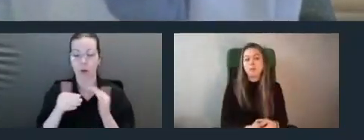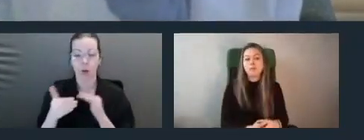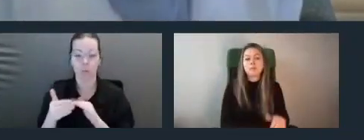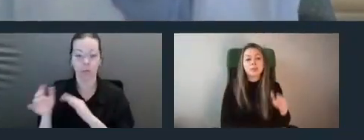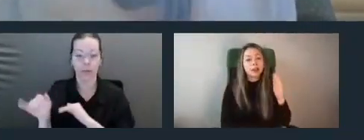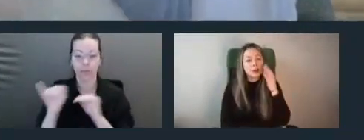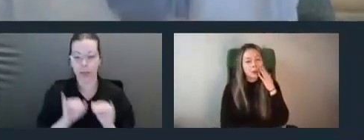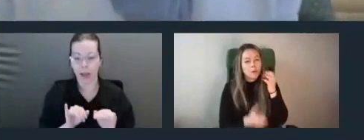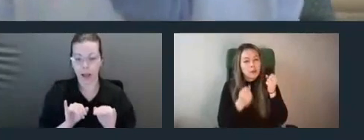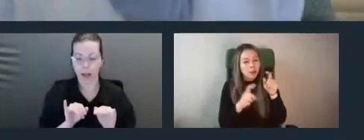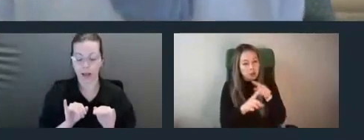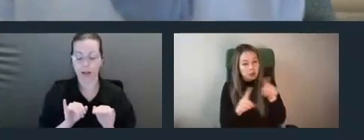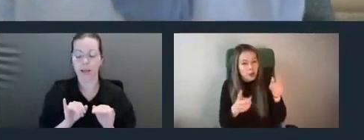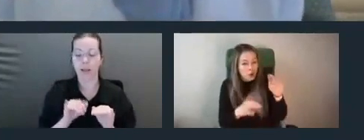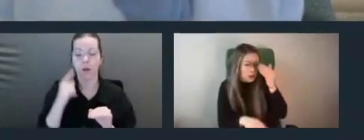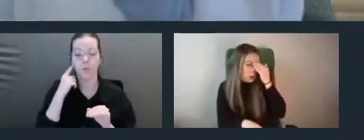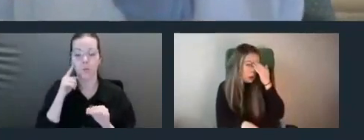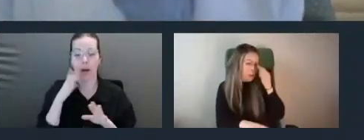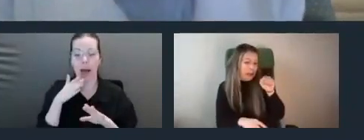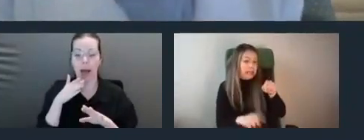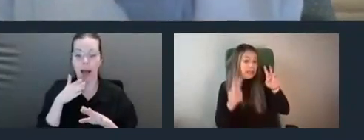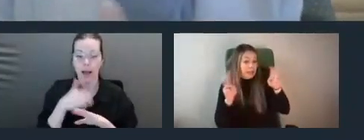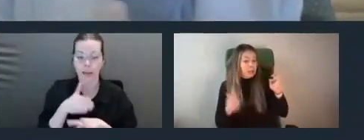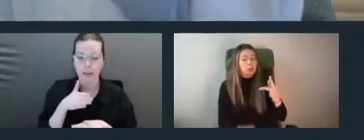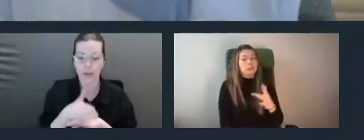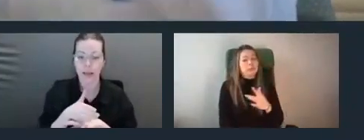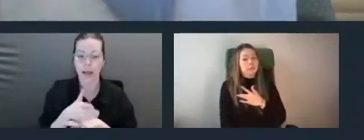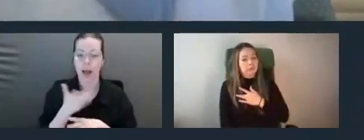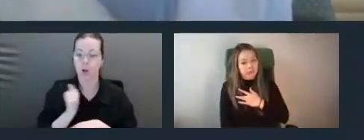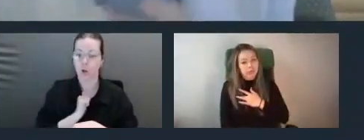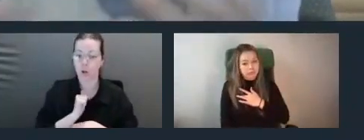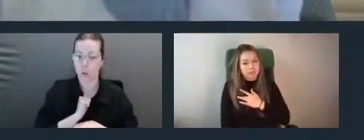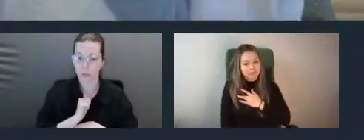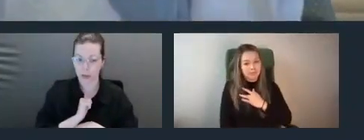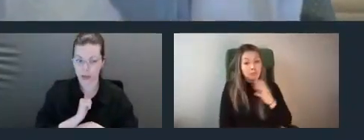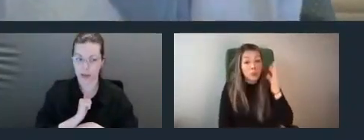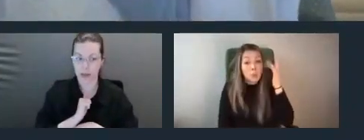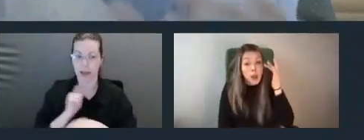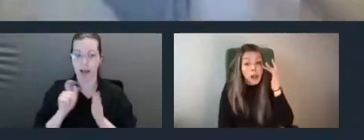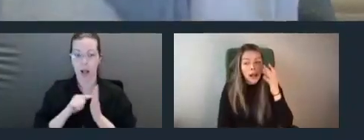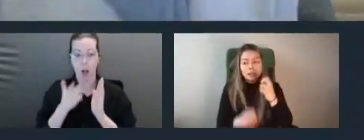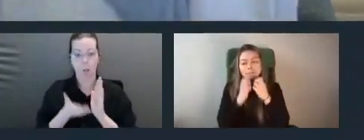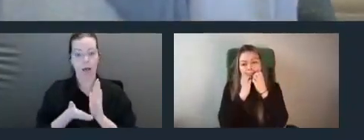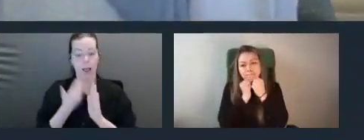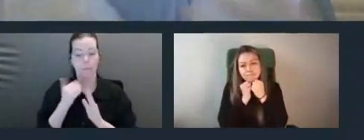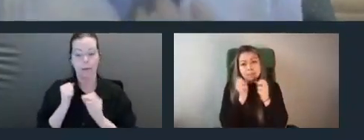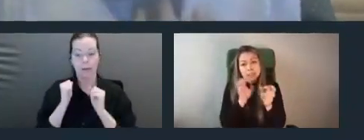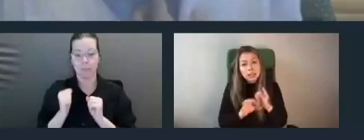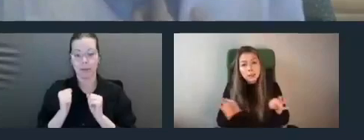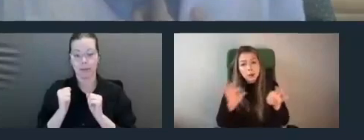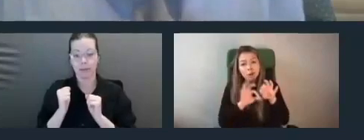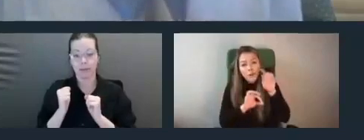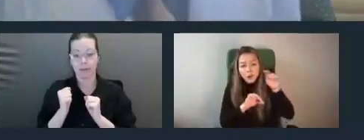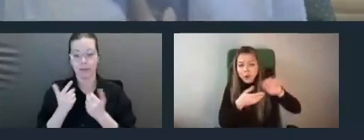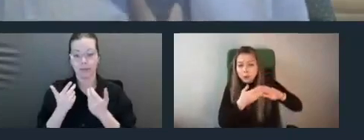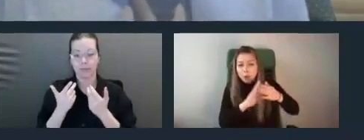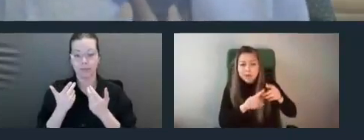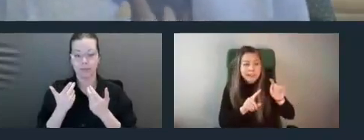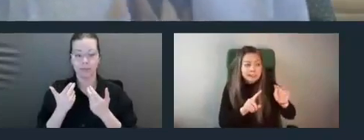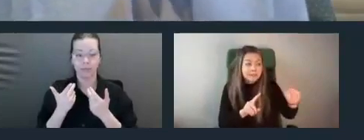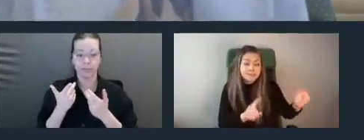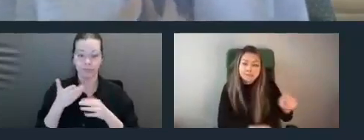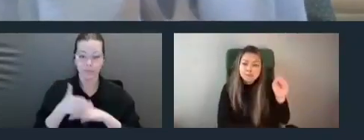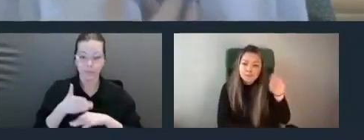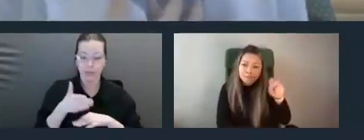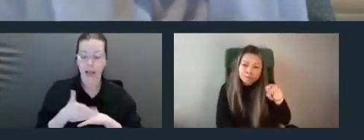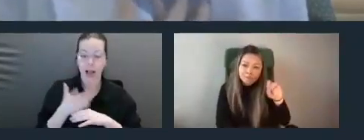know this, in the team know this. Not only because language access is critical, to our communities, but also as someone